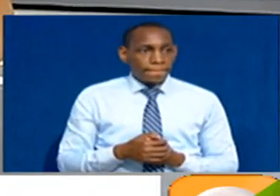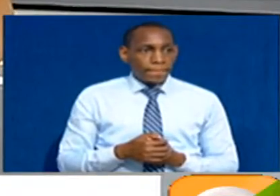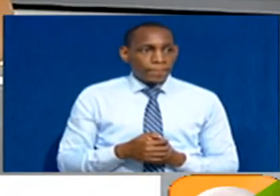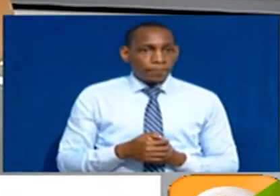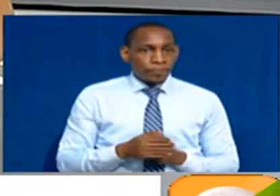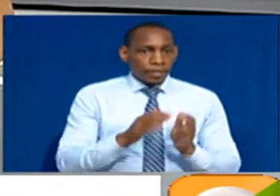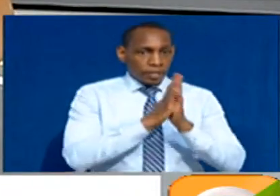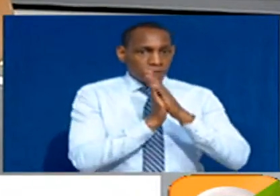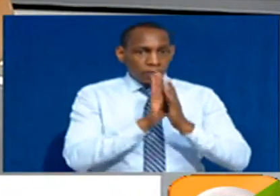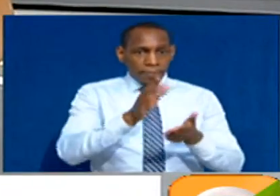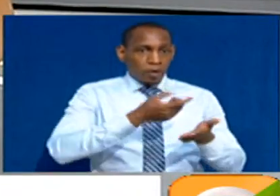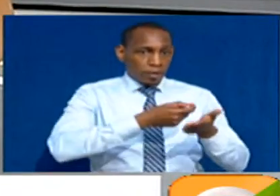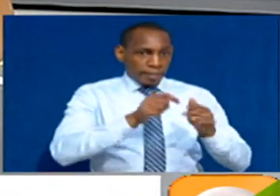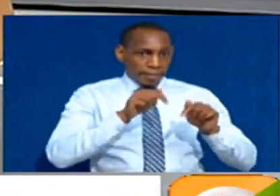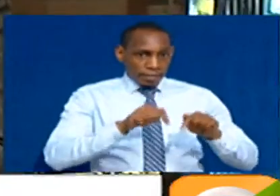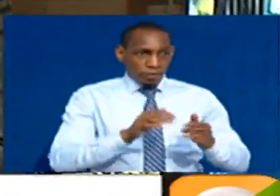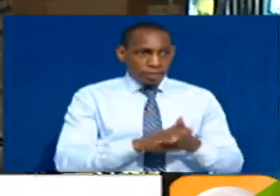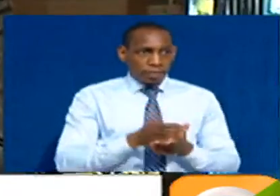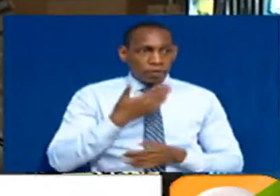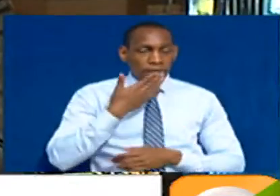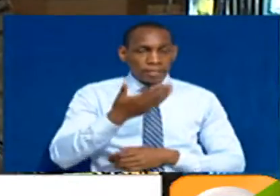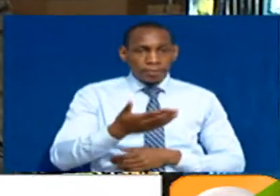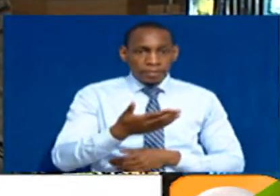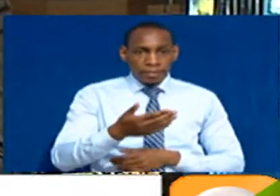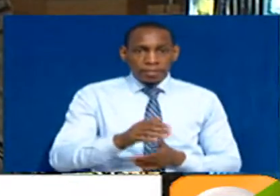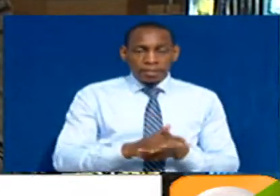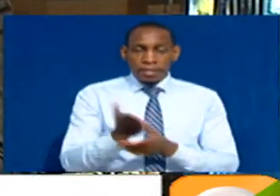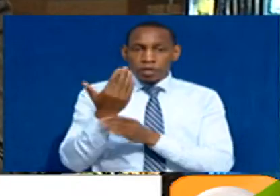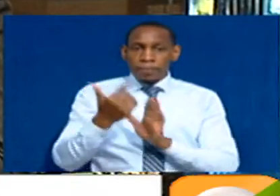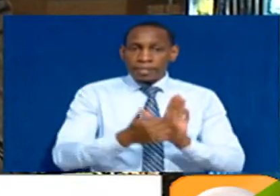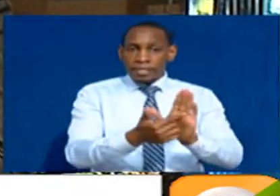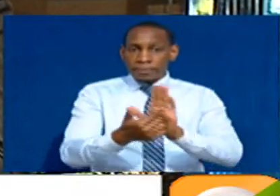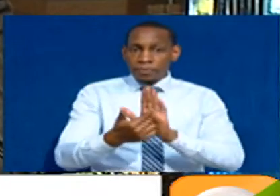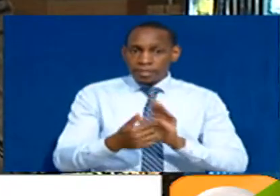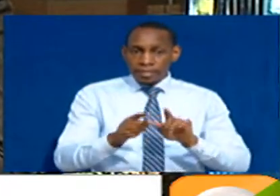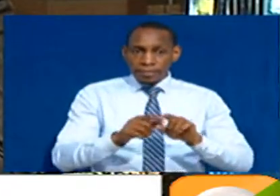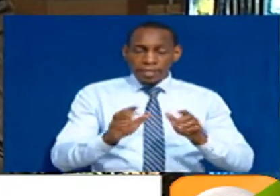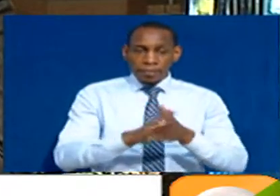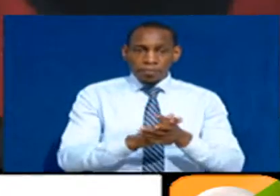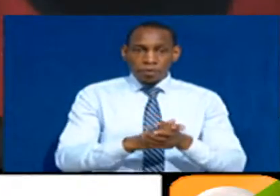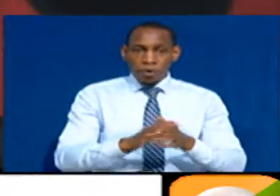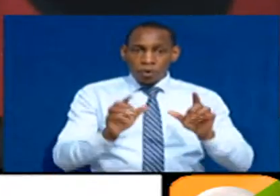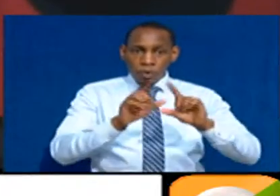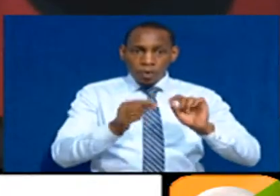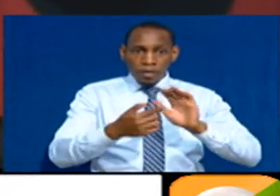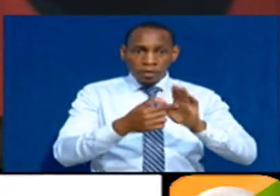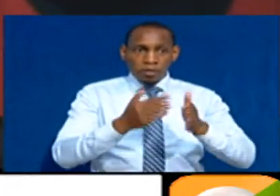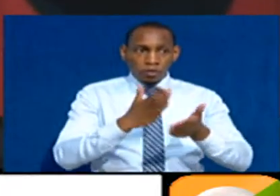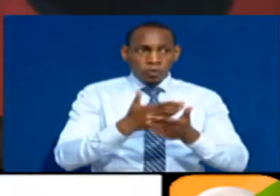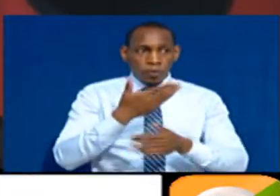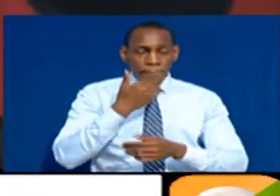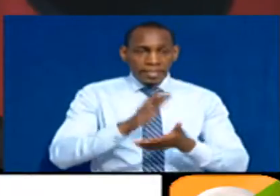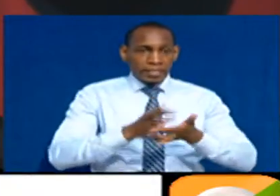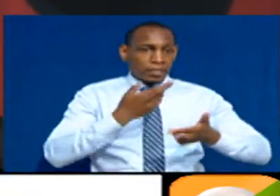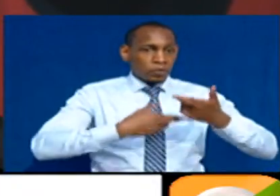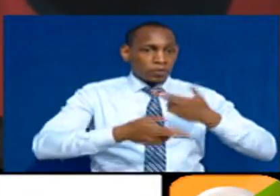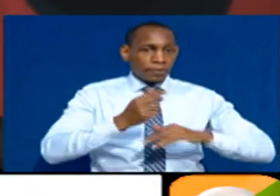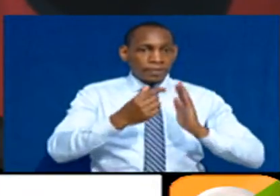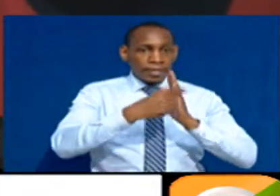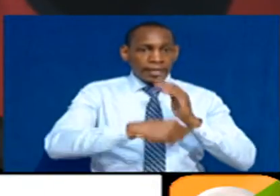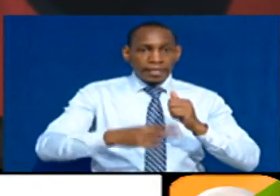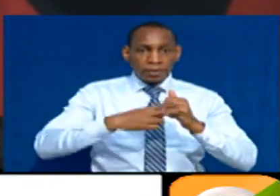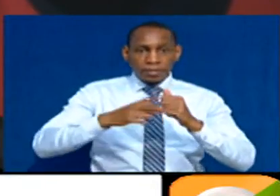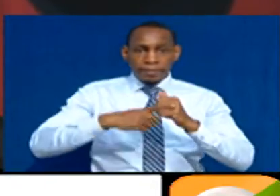an article that you wrote today in response to, of course, the Pandora leaks as well, and you referenced a little bit about why we need to relook at